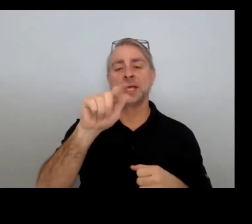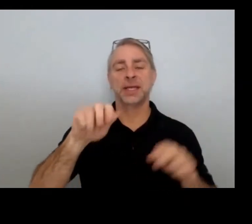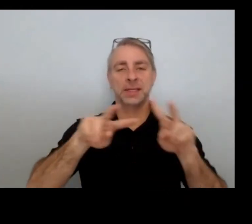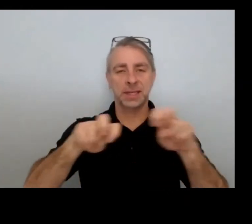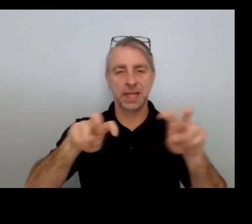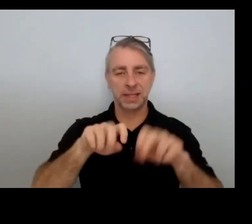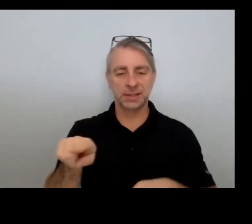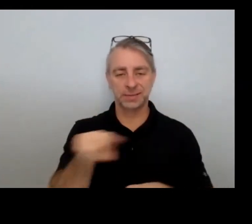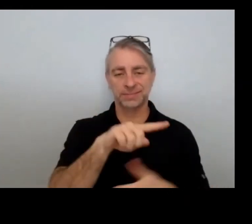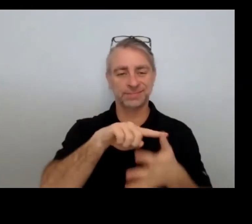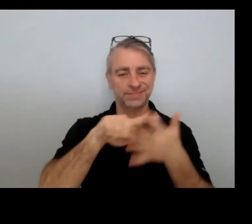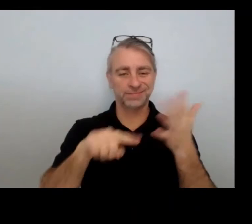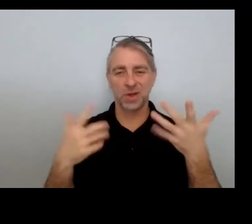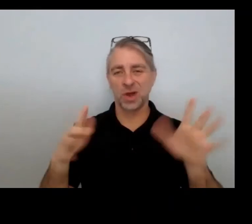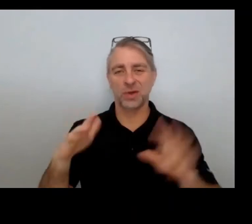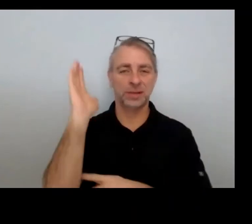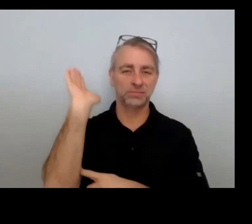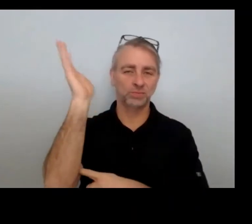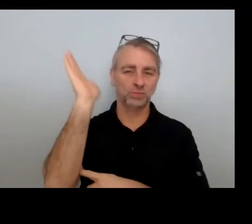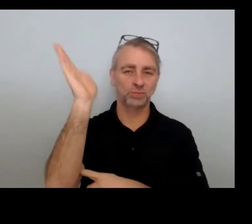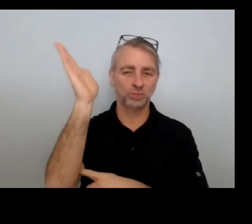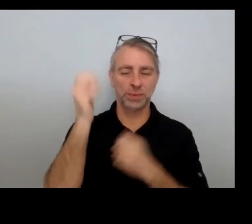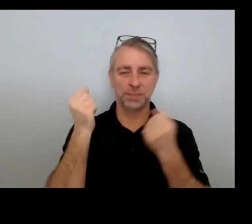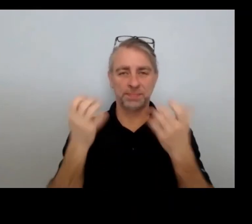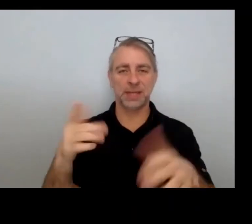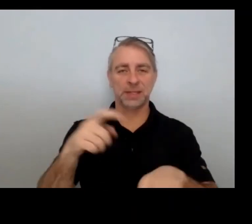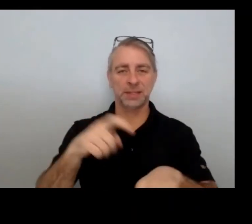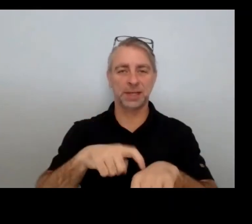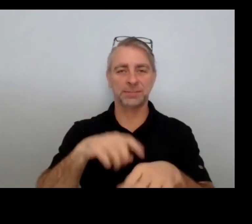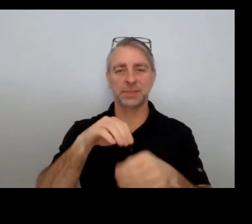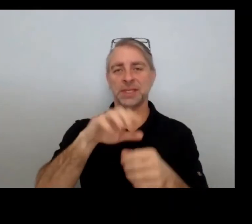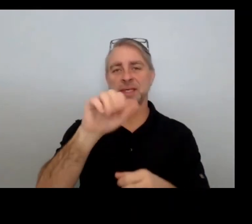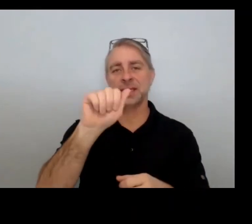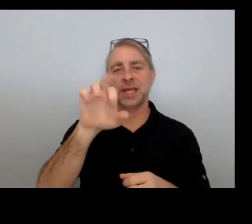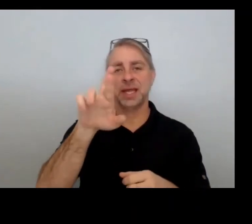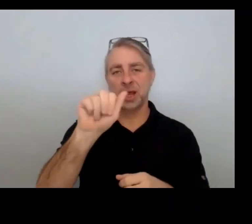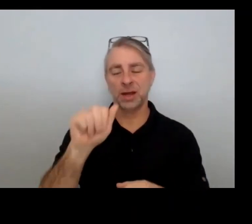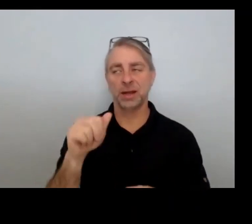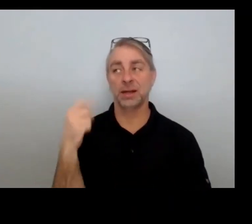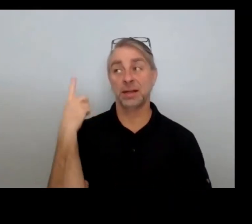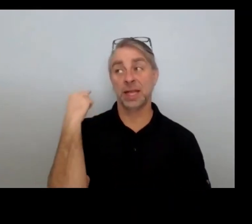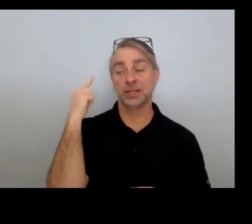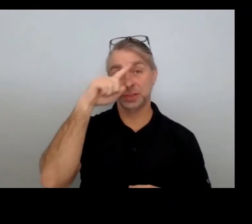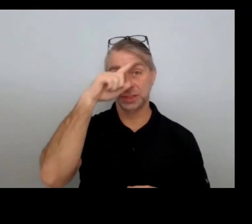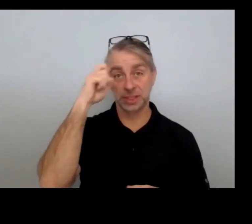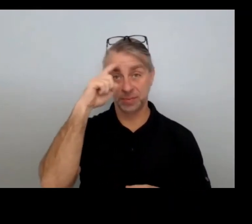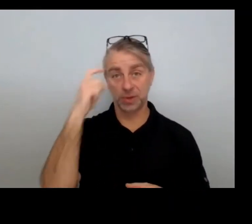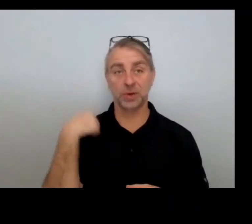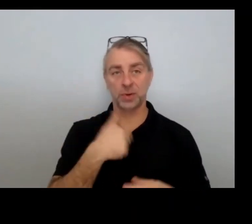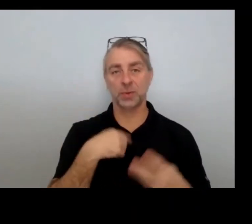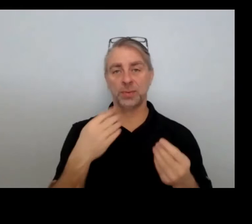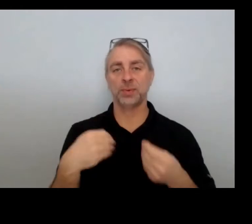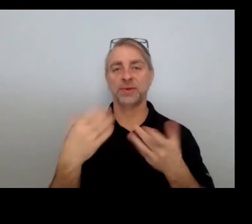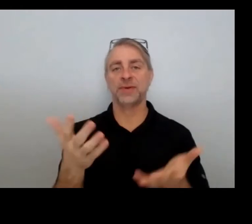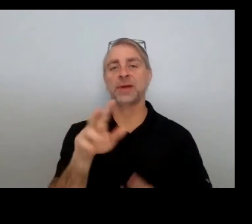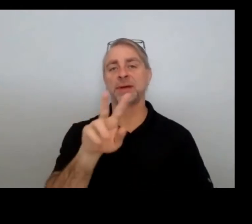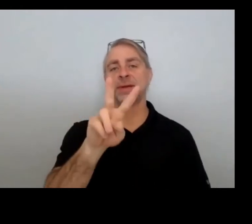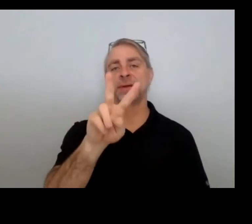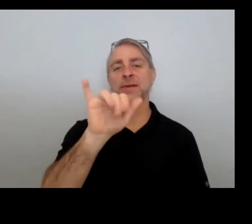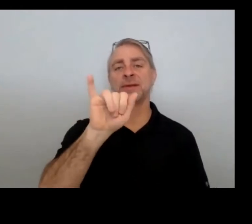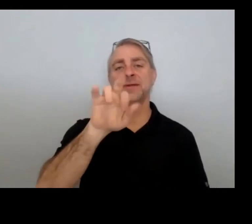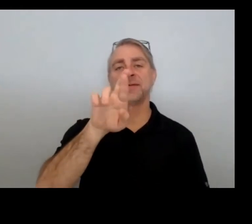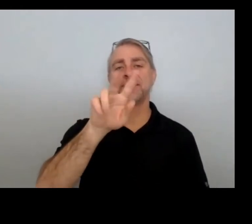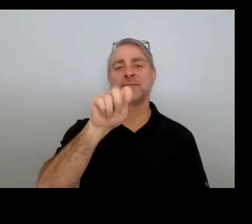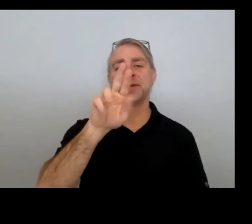person. Also, last summer, they participated in they led a virtual course that focused on